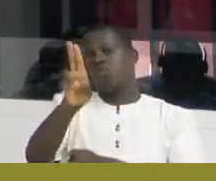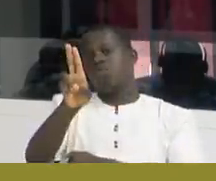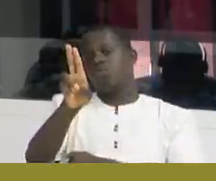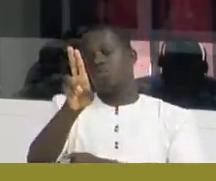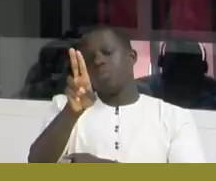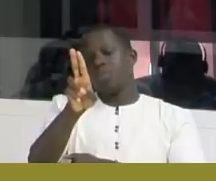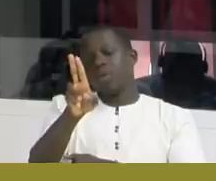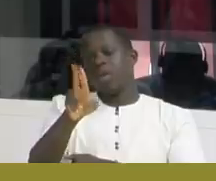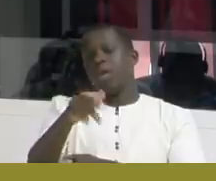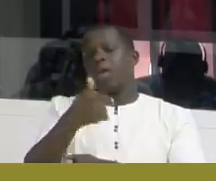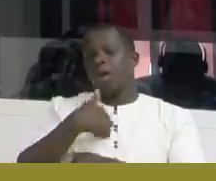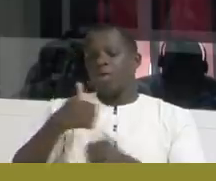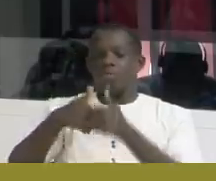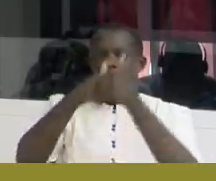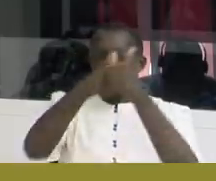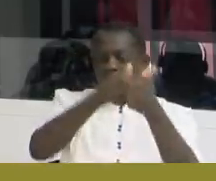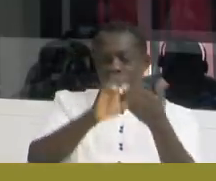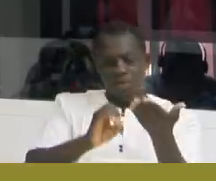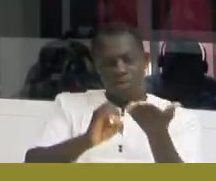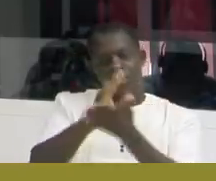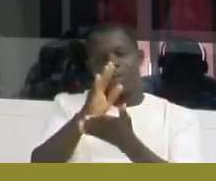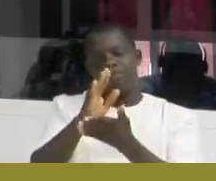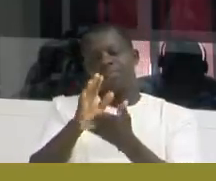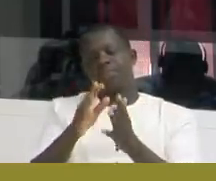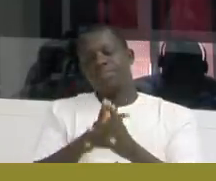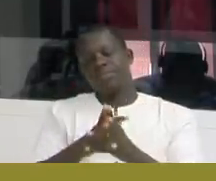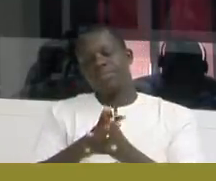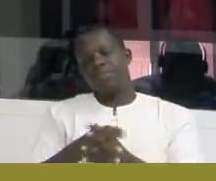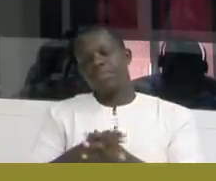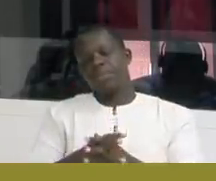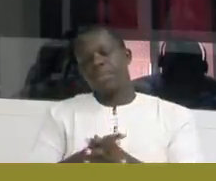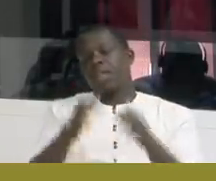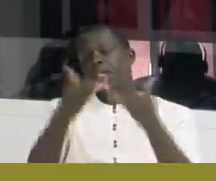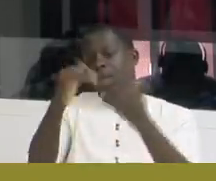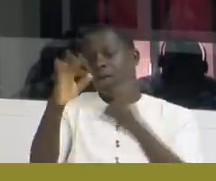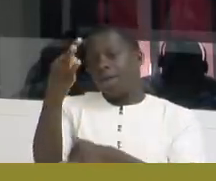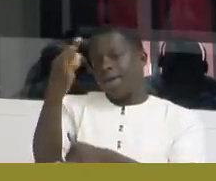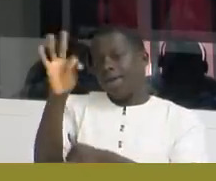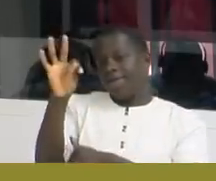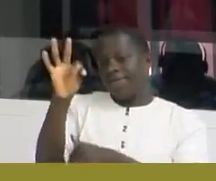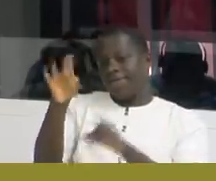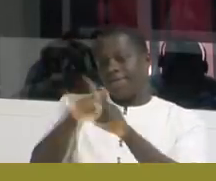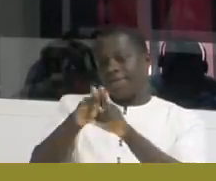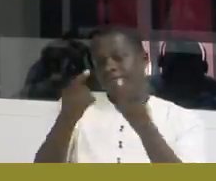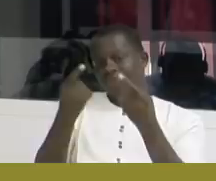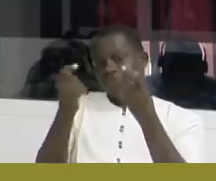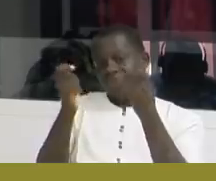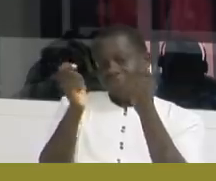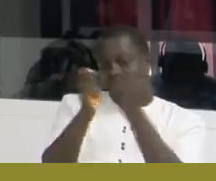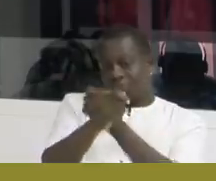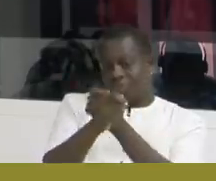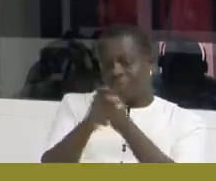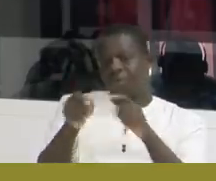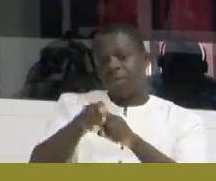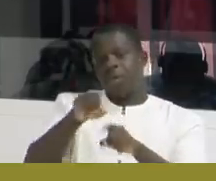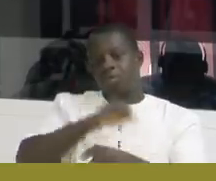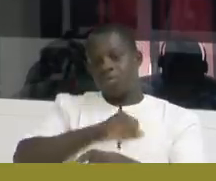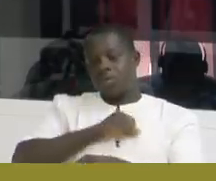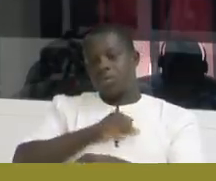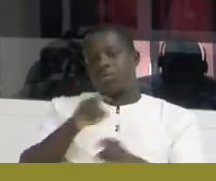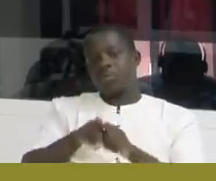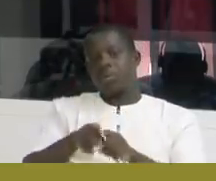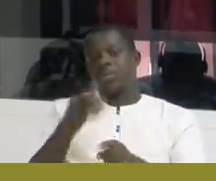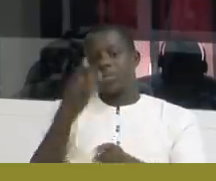I would follow him and follow his orders. Okay, but if the table turns, he becomes your